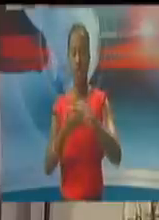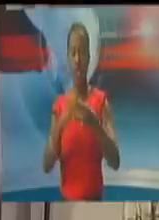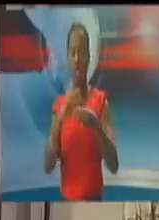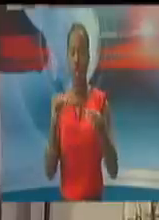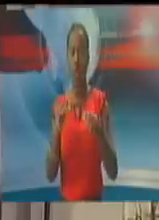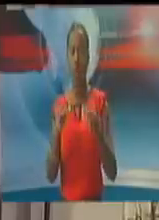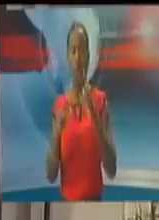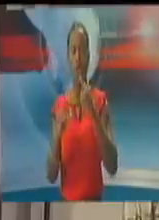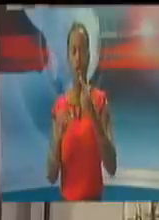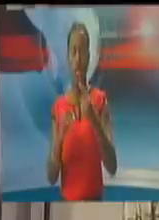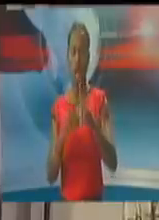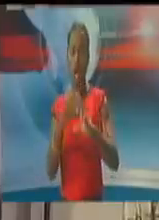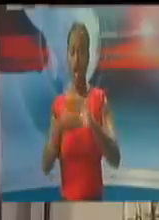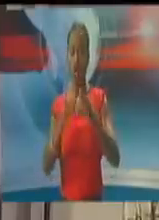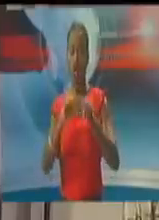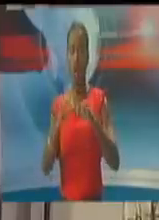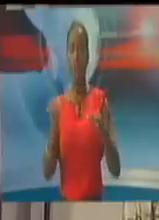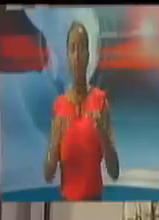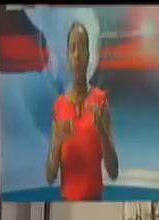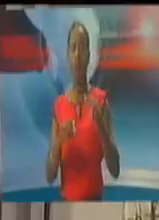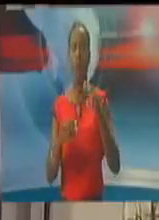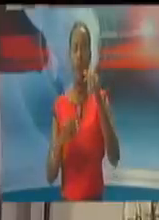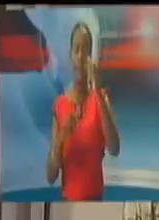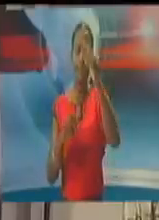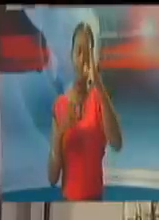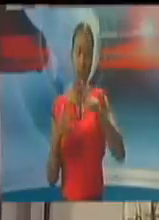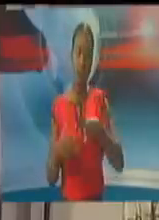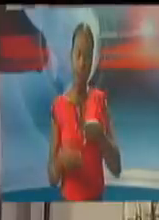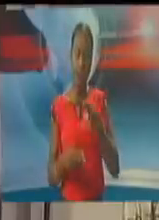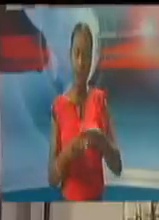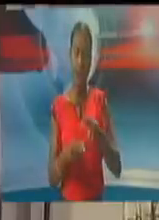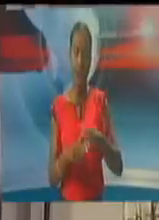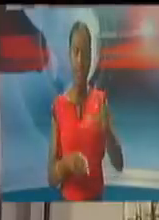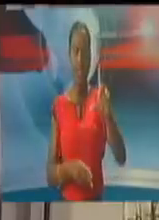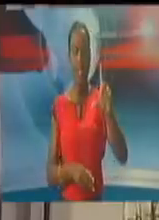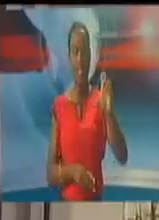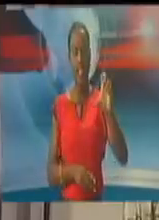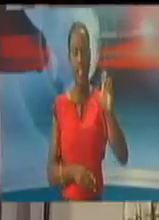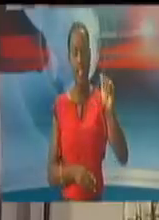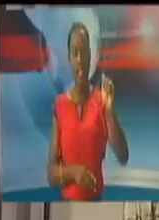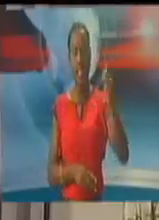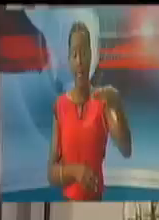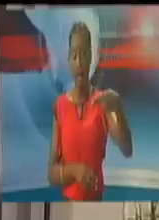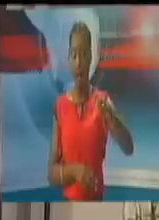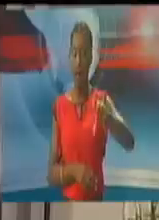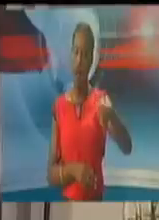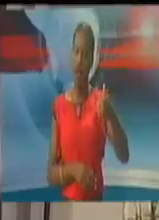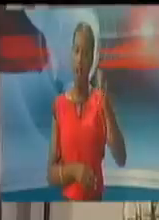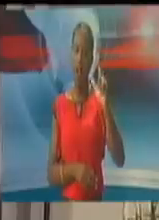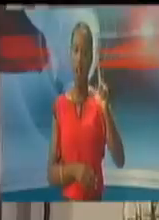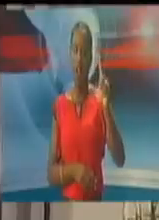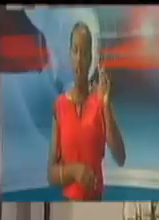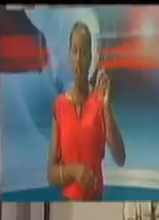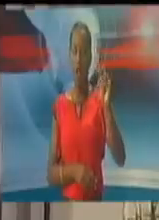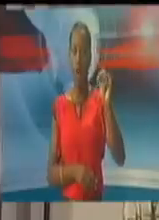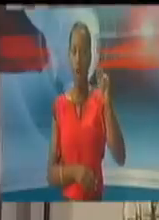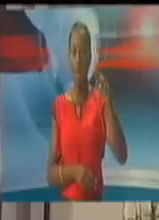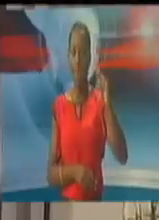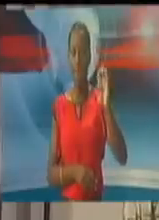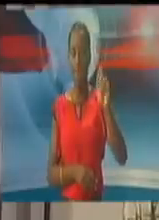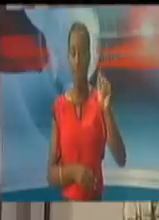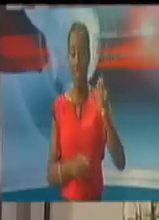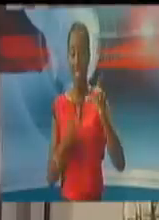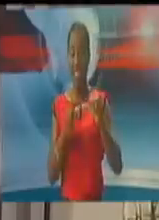Leah Blomberg, B-L-O-M-B-E-R-G. Headline goes like this. She spent 9 days in a